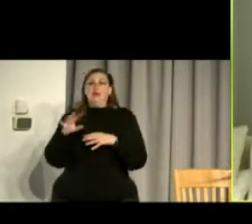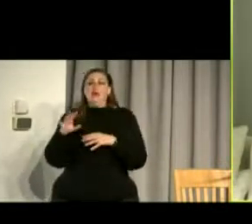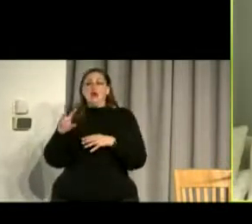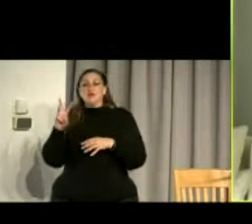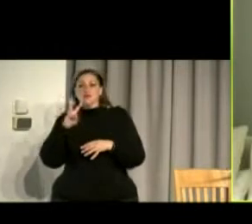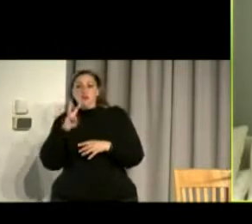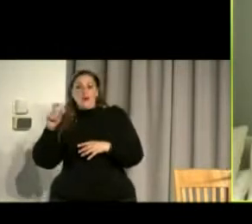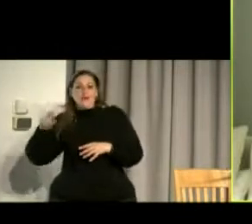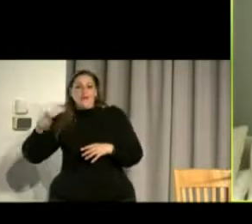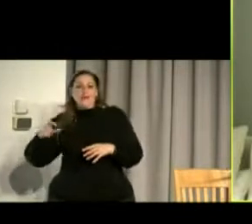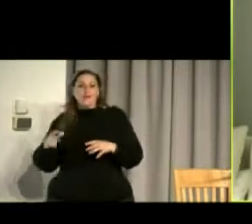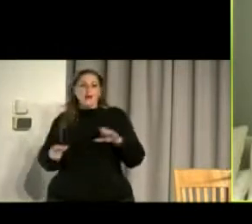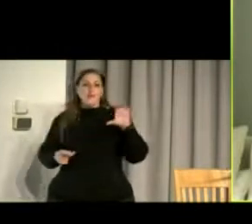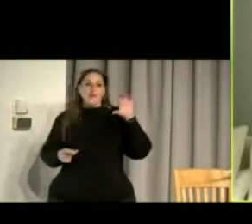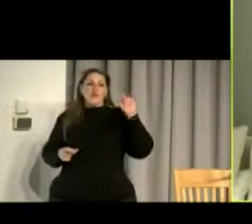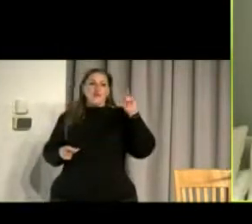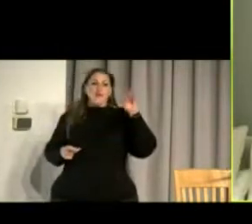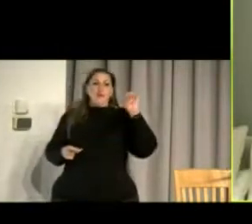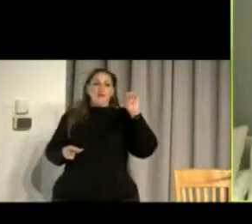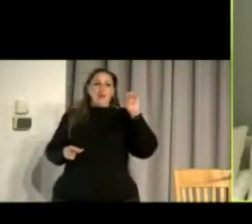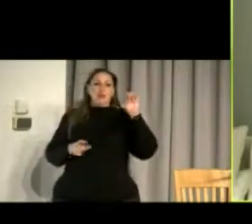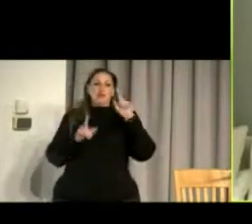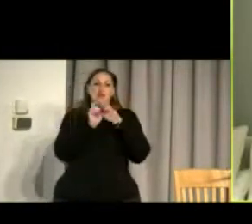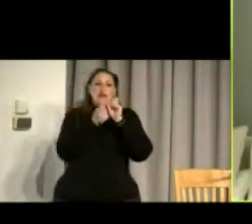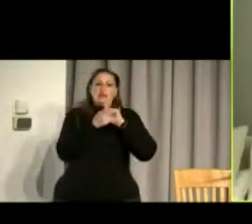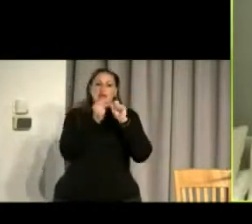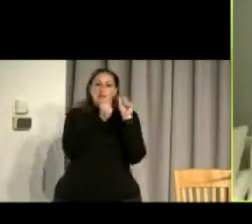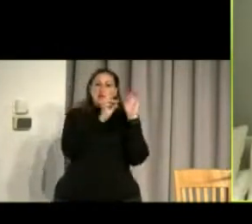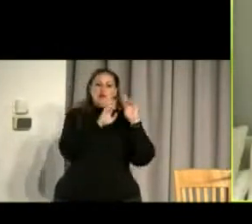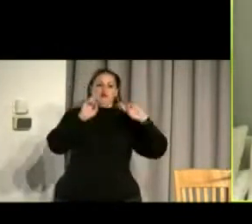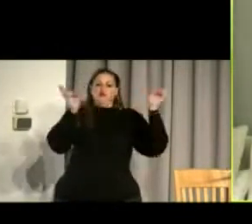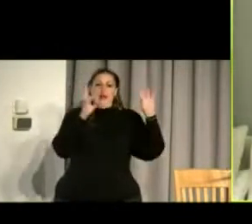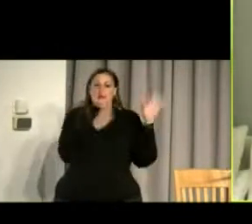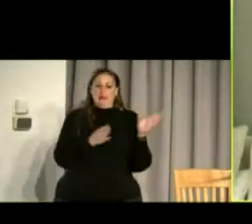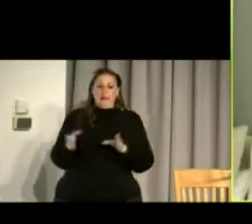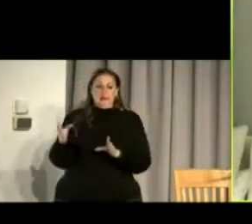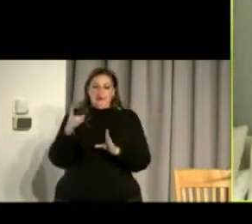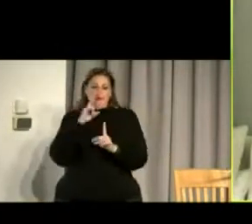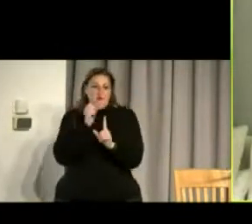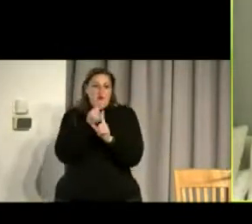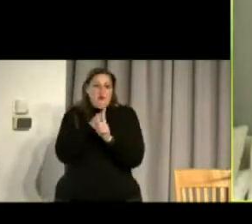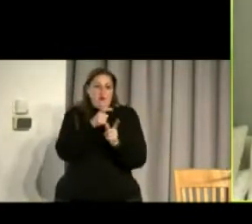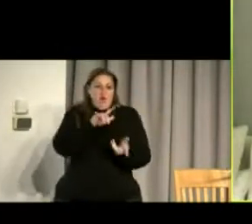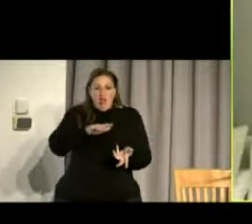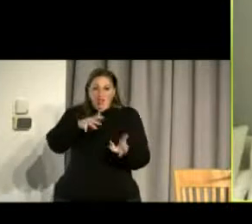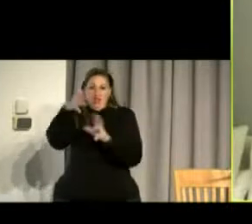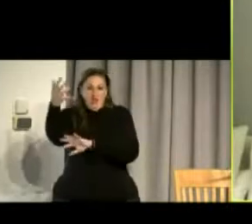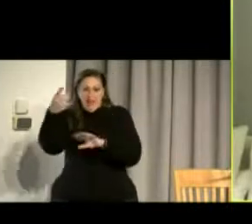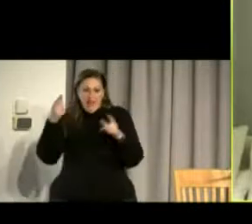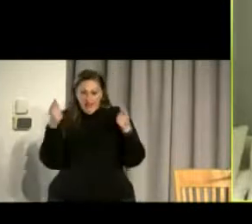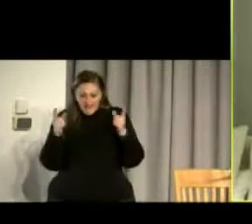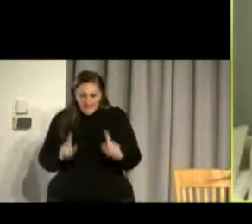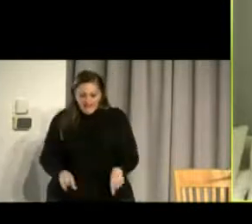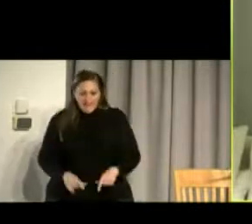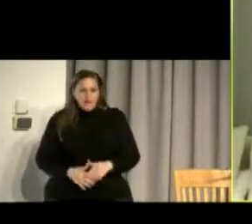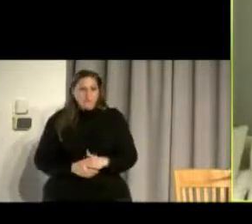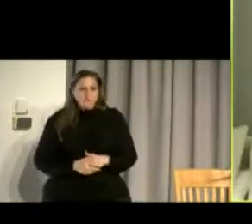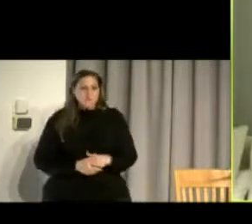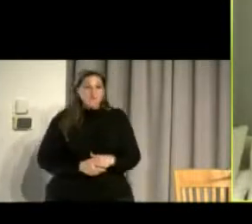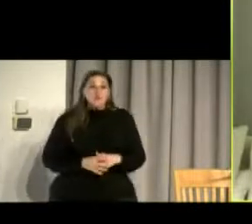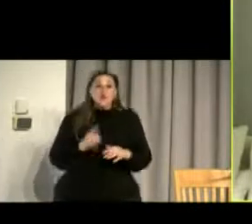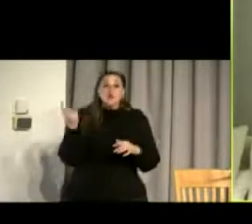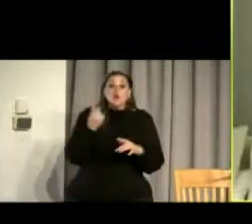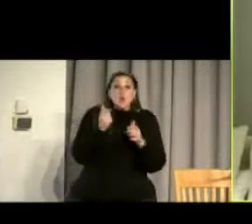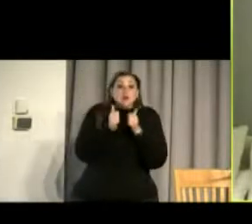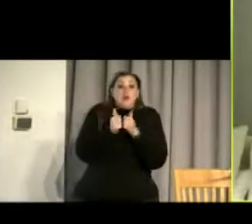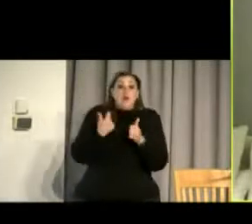the dangers of not being prepared for the crisis of climate disaster that is always present with